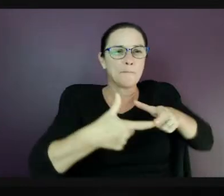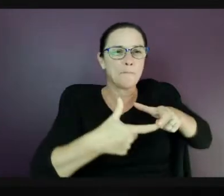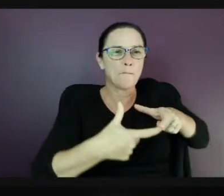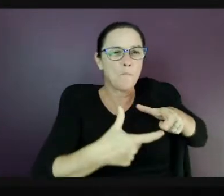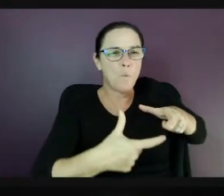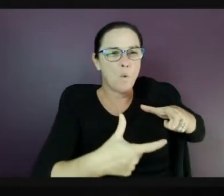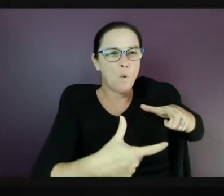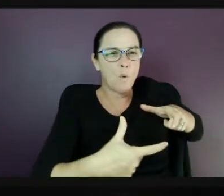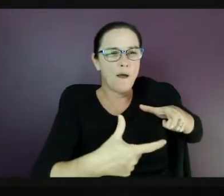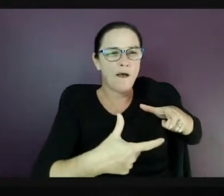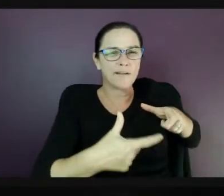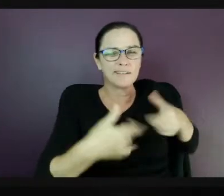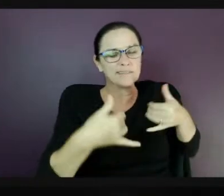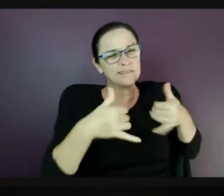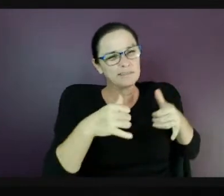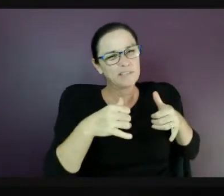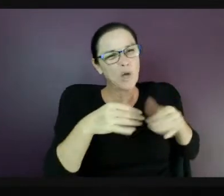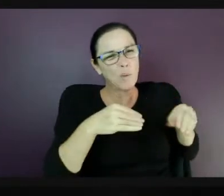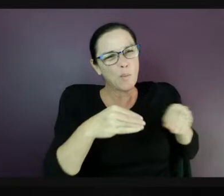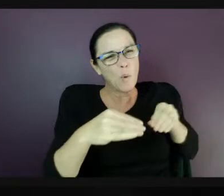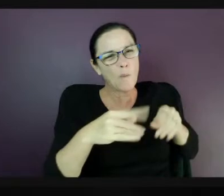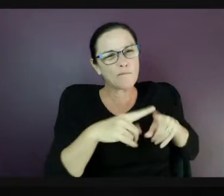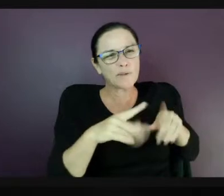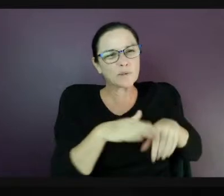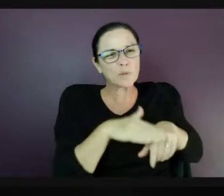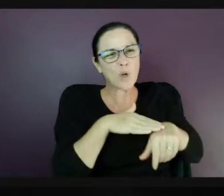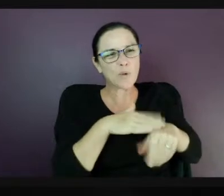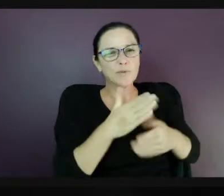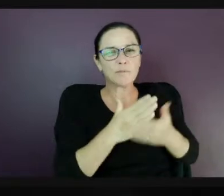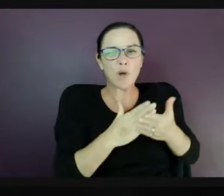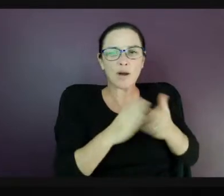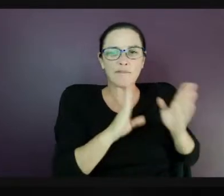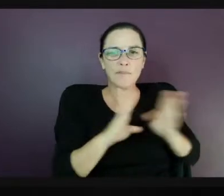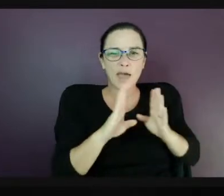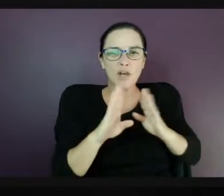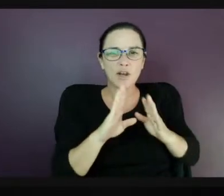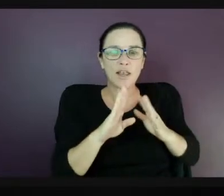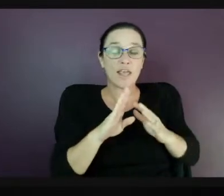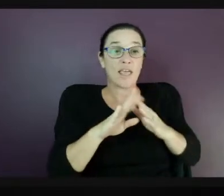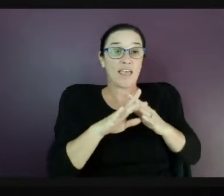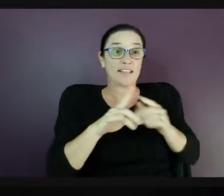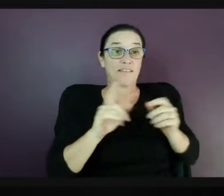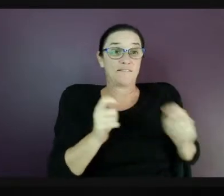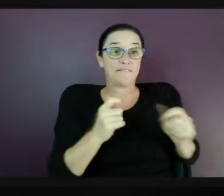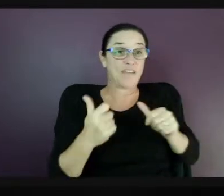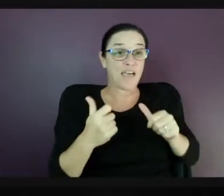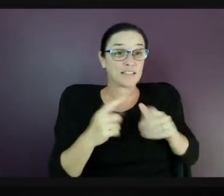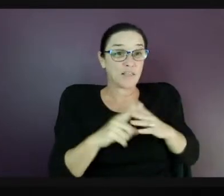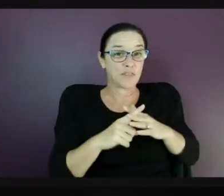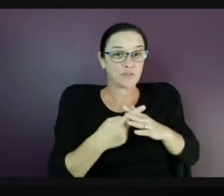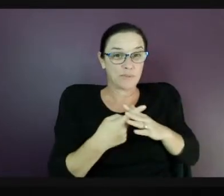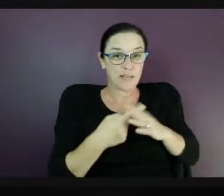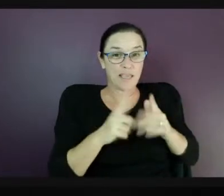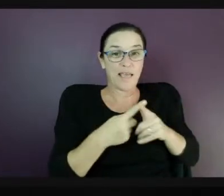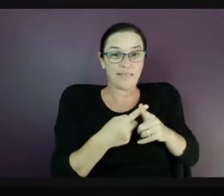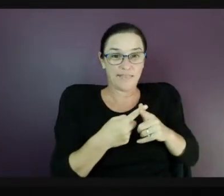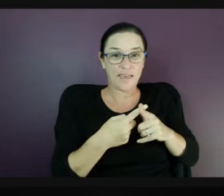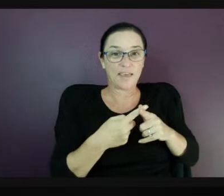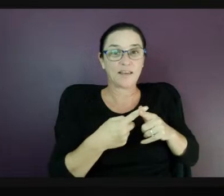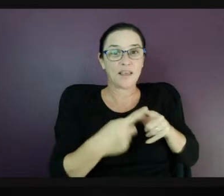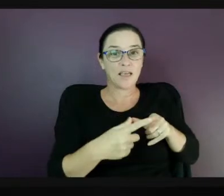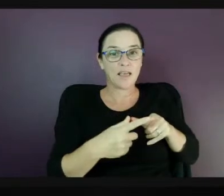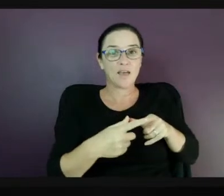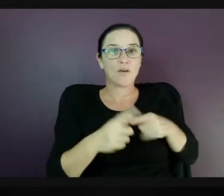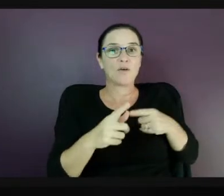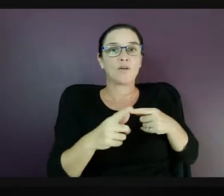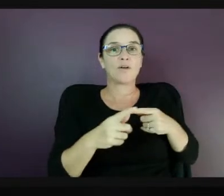before. That's part of the expected pattern, right? It goes faster at the start. That's a similar rebound as I'm talking about for Kilauea and